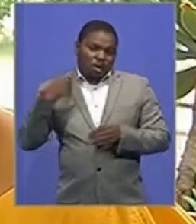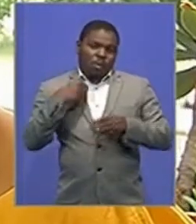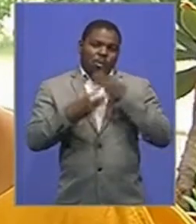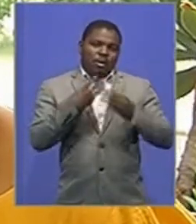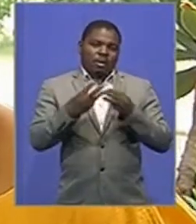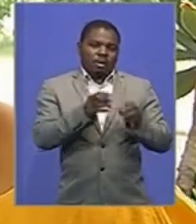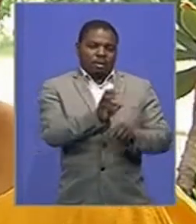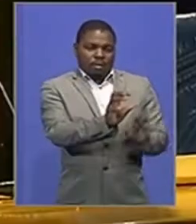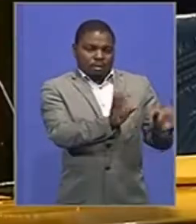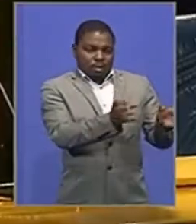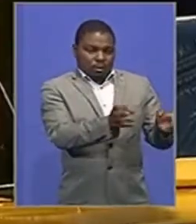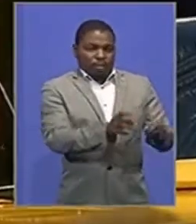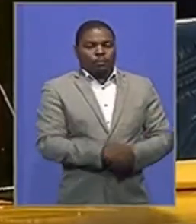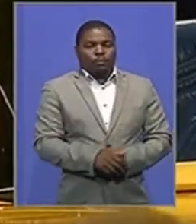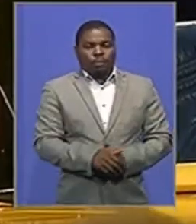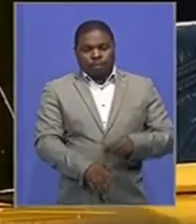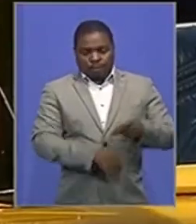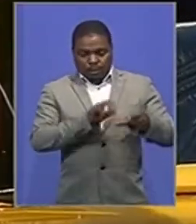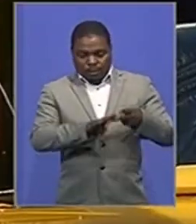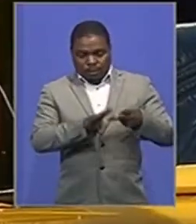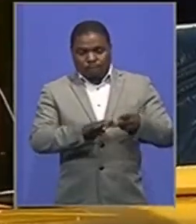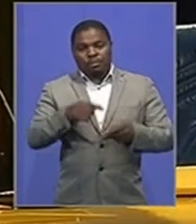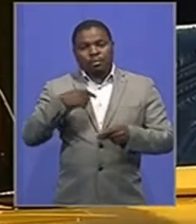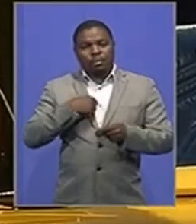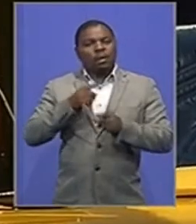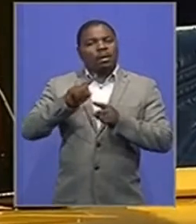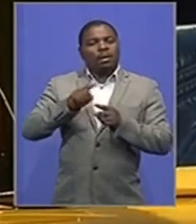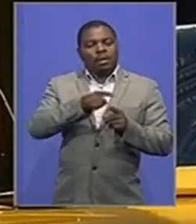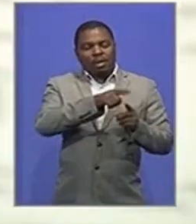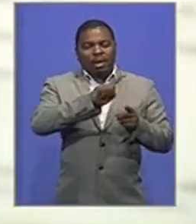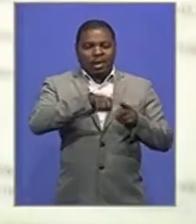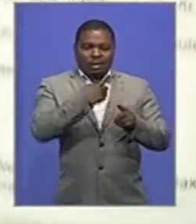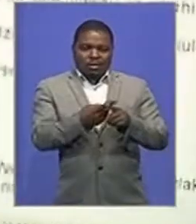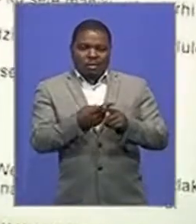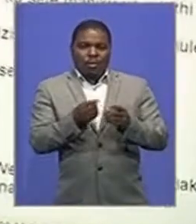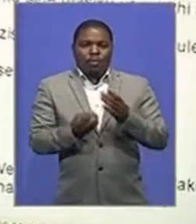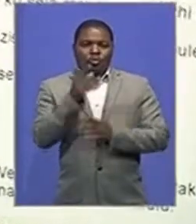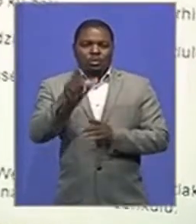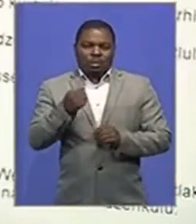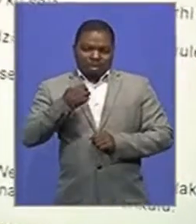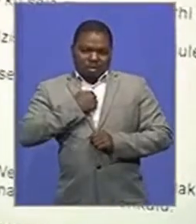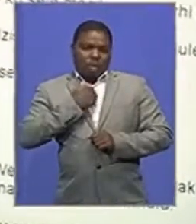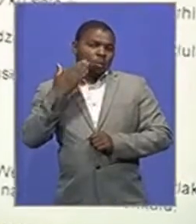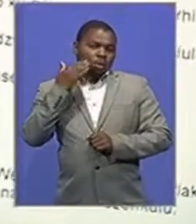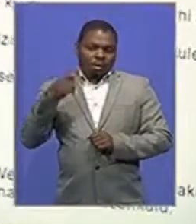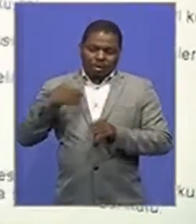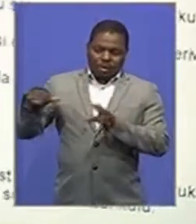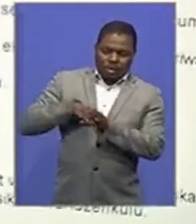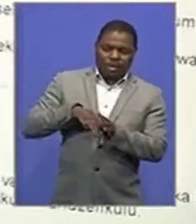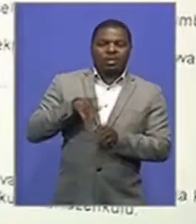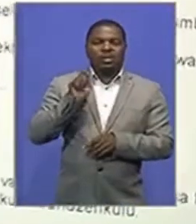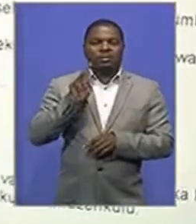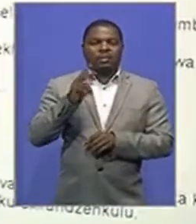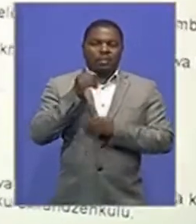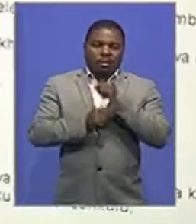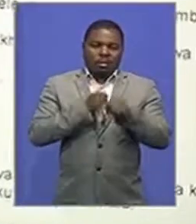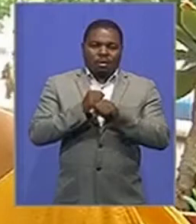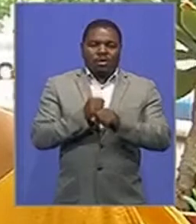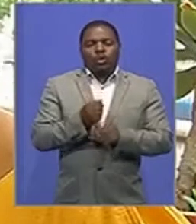for radio. He was also my executive producer when we joined TV in 2003.